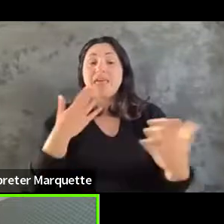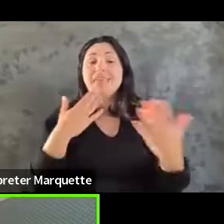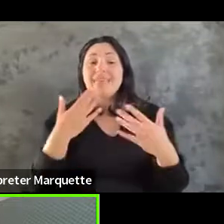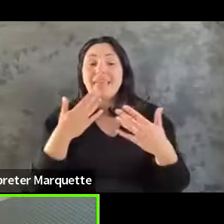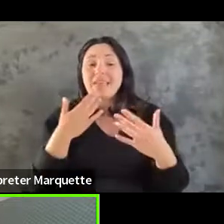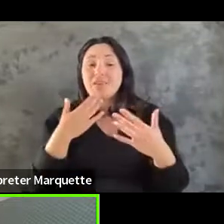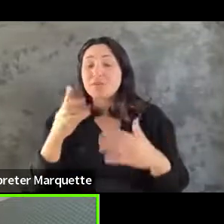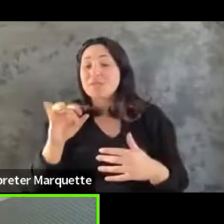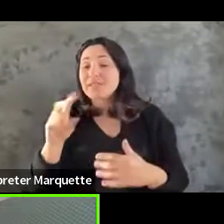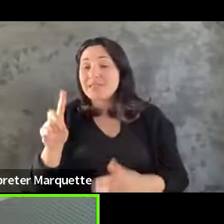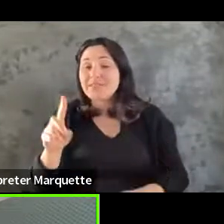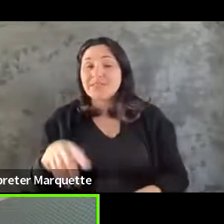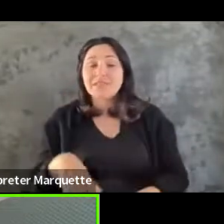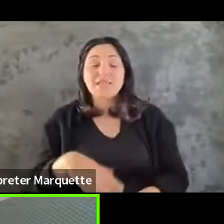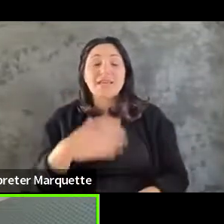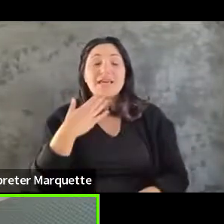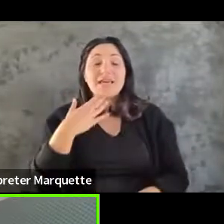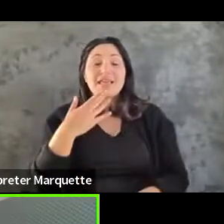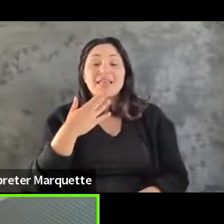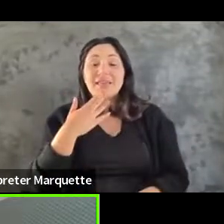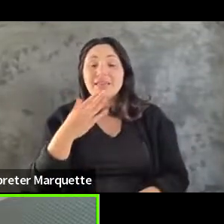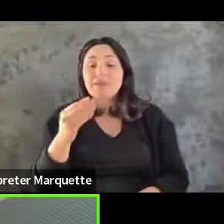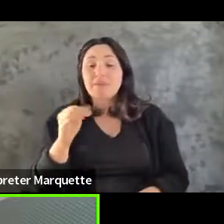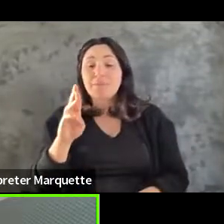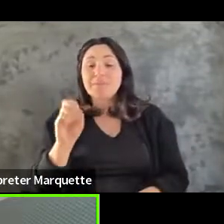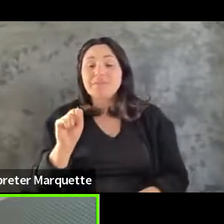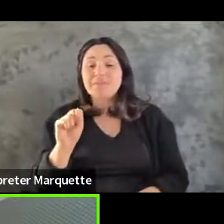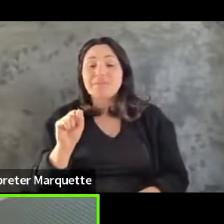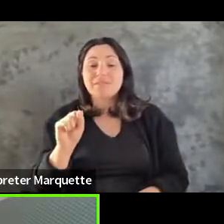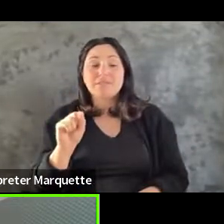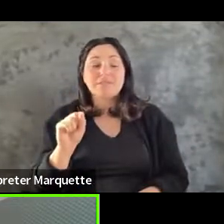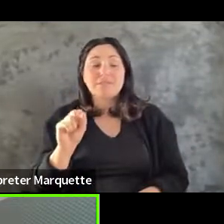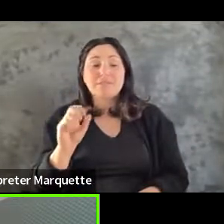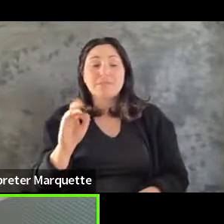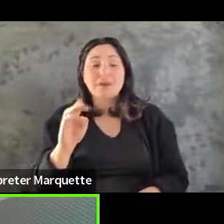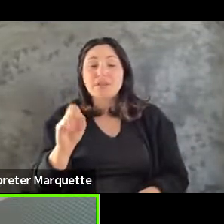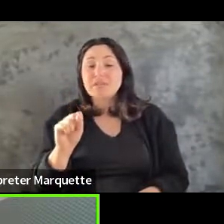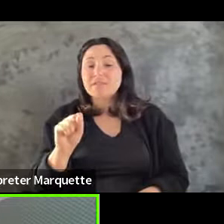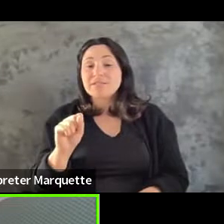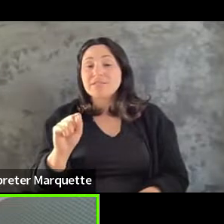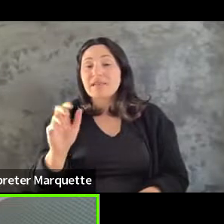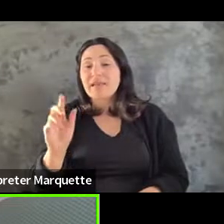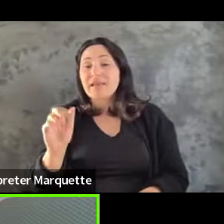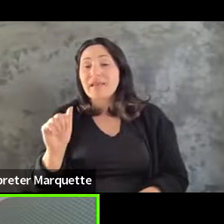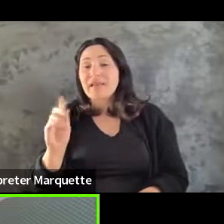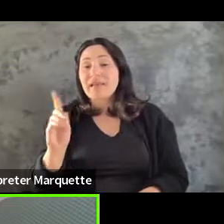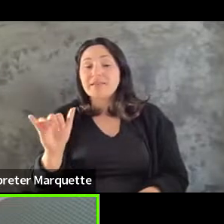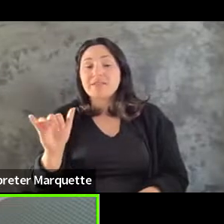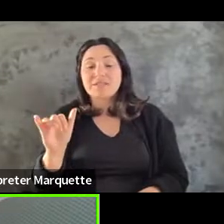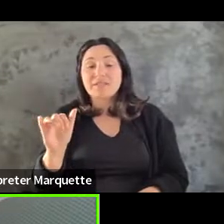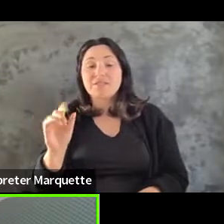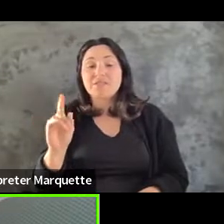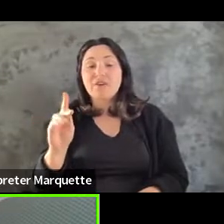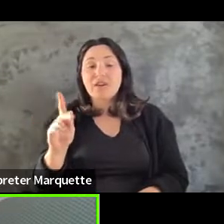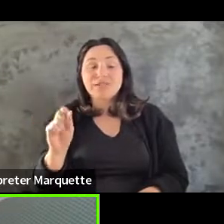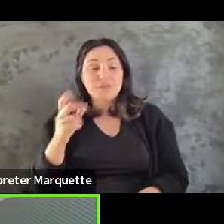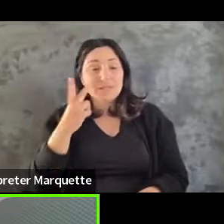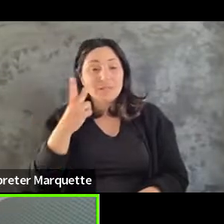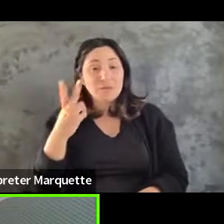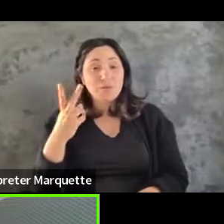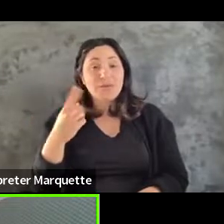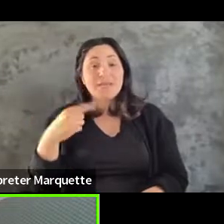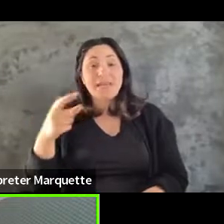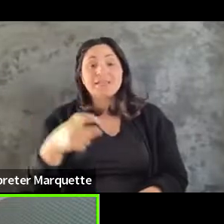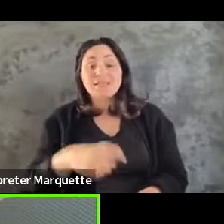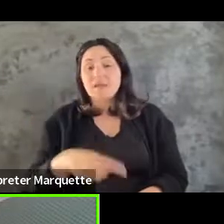much, David. Thank you, Mrs. Bowders. Thank you, Andy Truckers. I will see you next time. Actually,